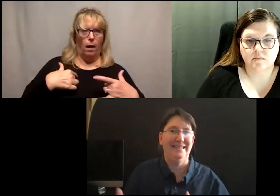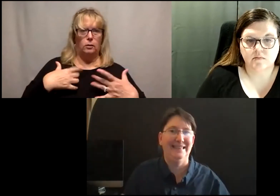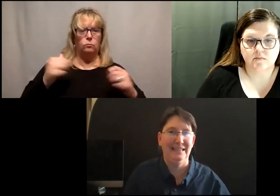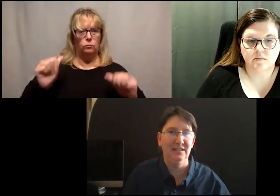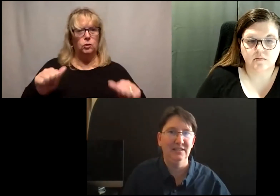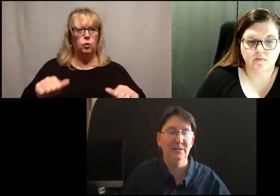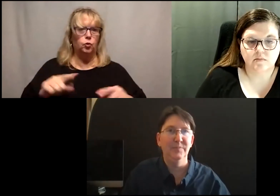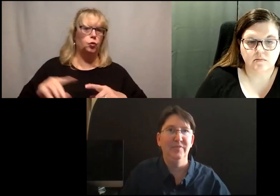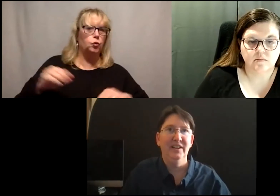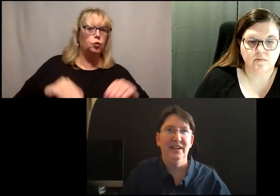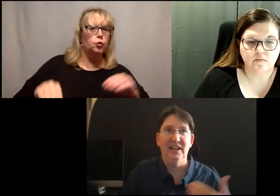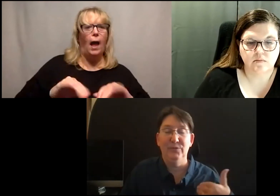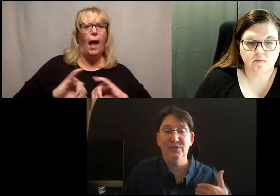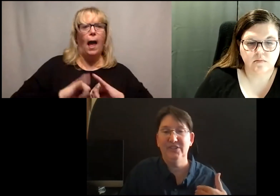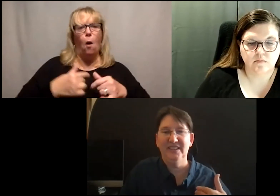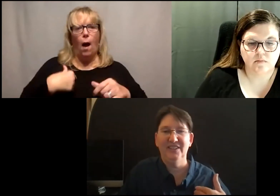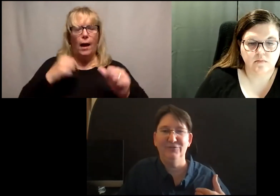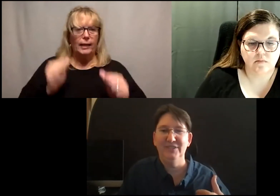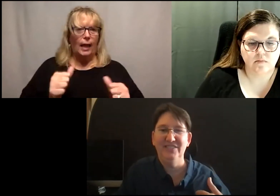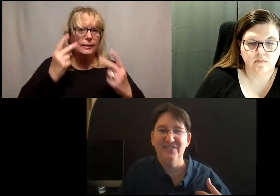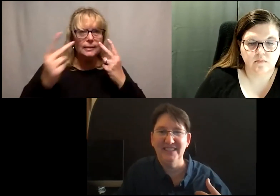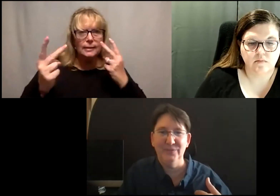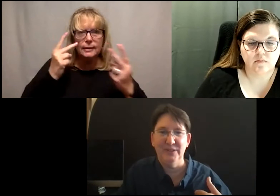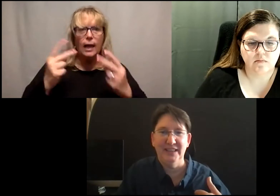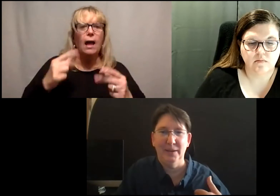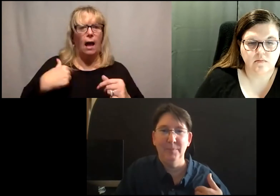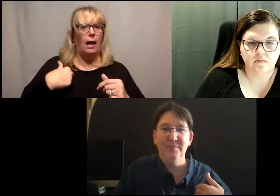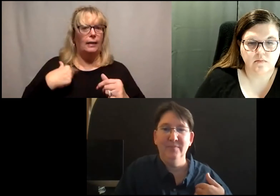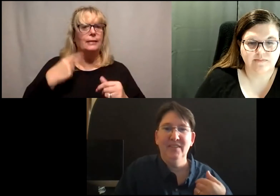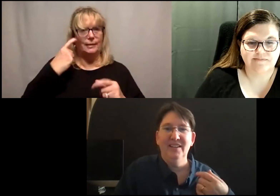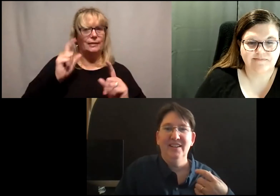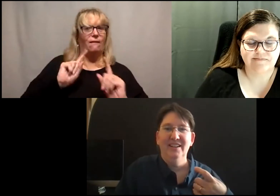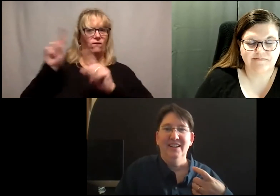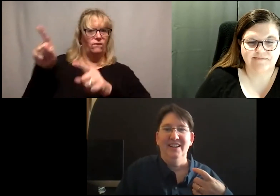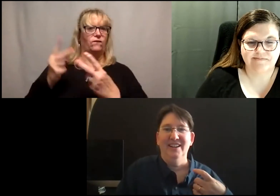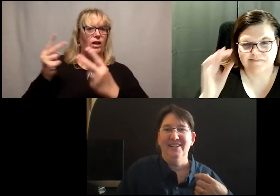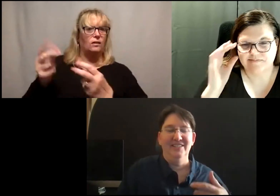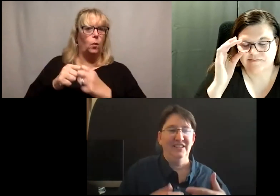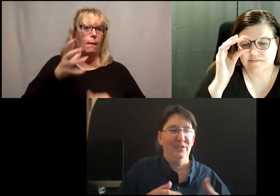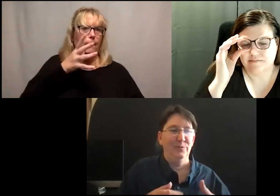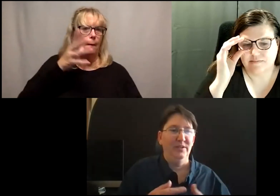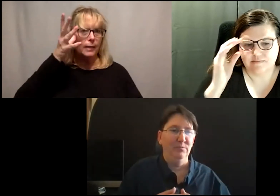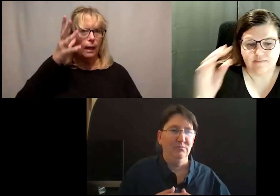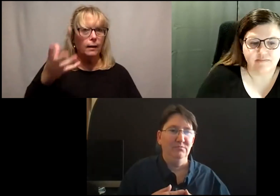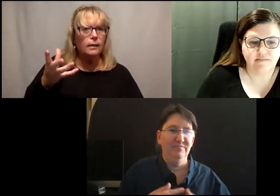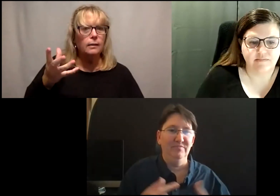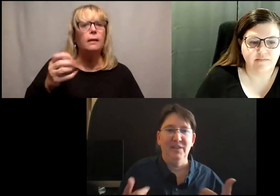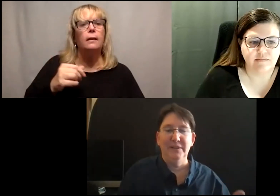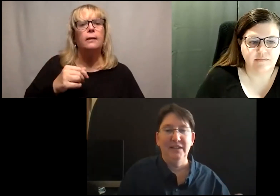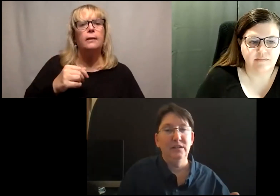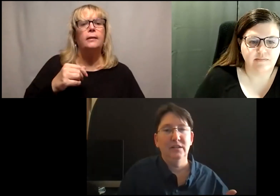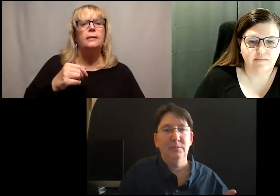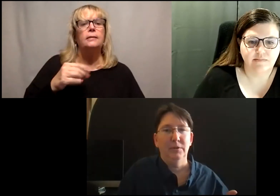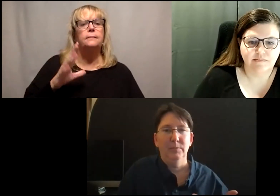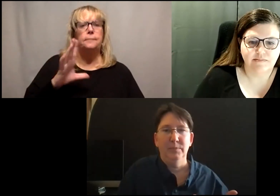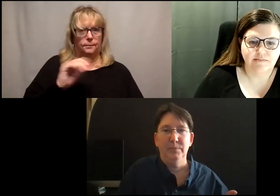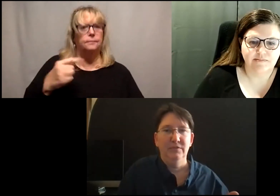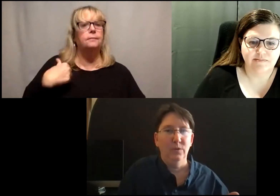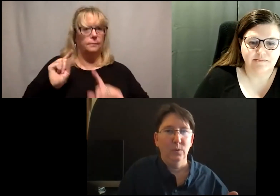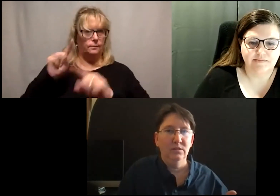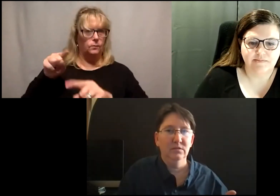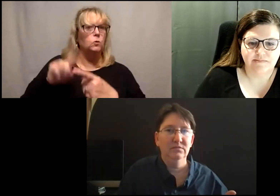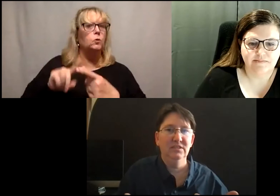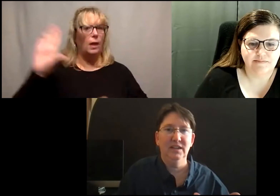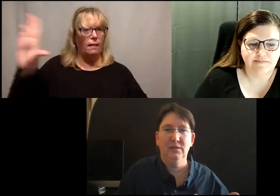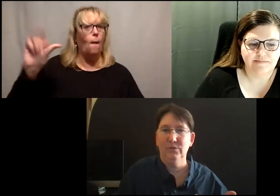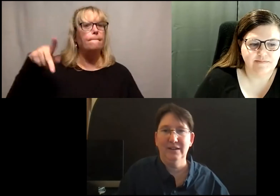see things. And I was just on a recent visit with them. And I've been to their apartment